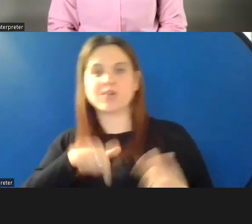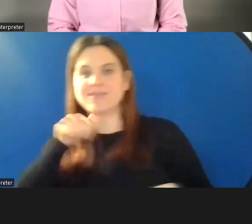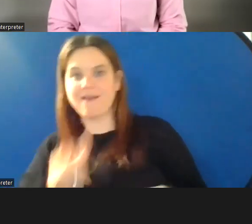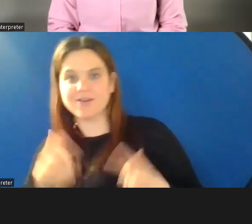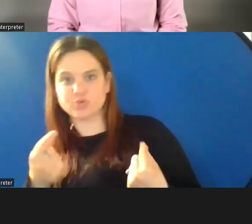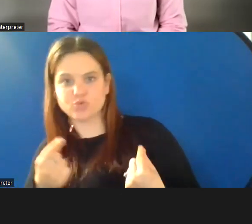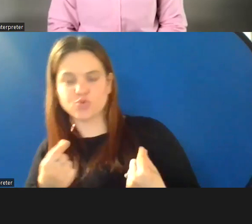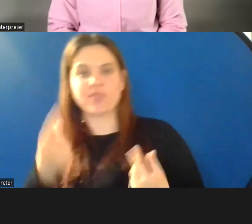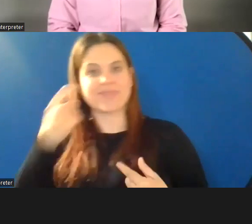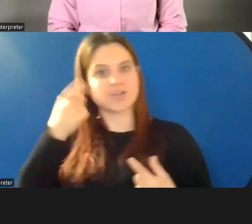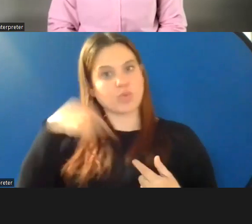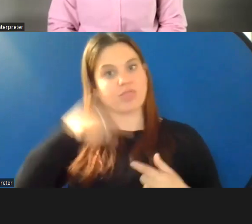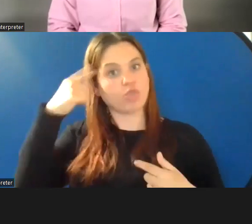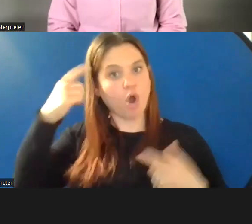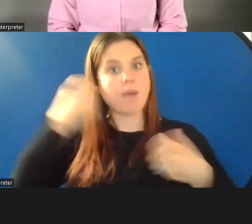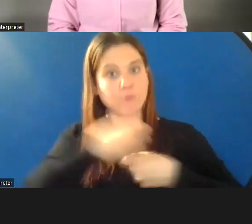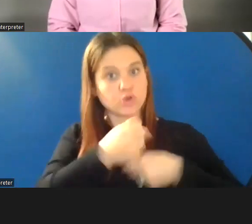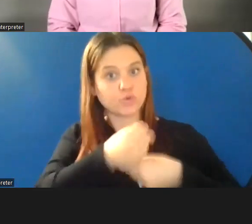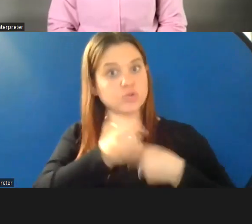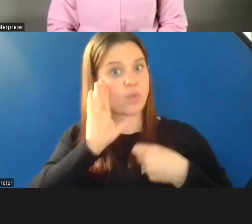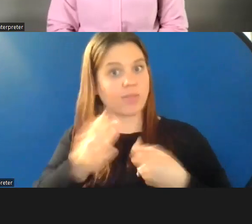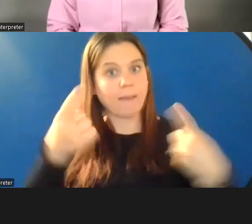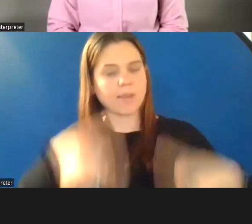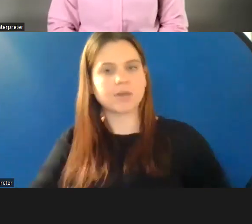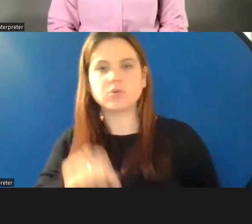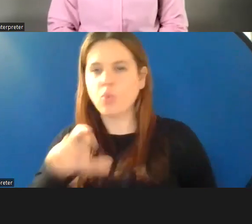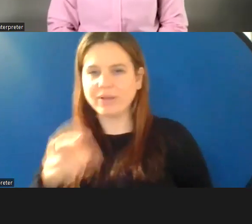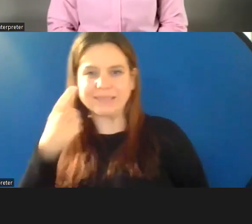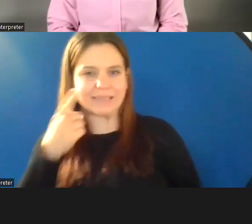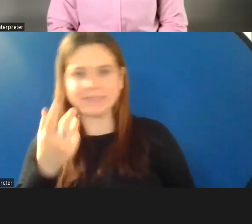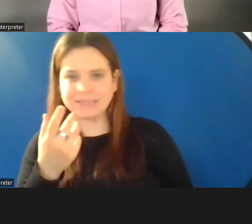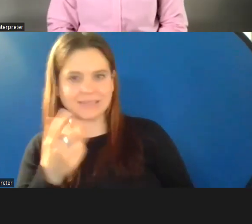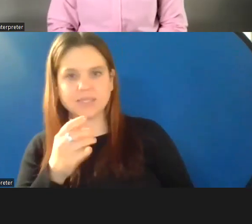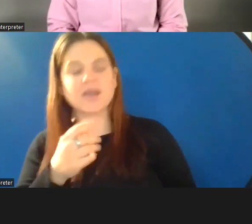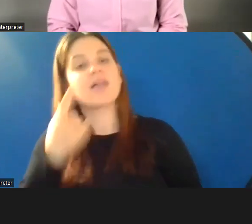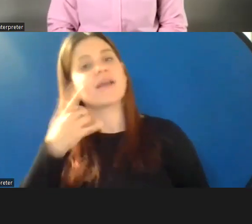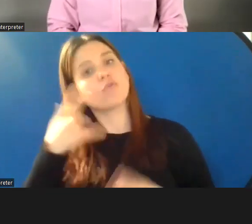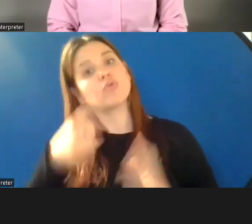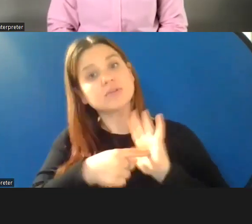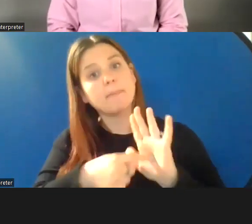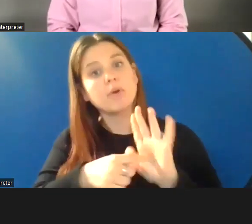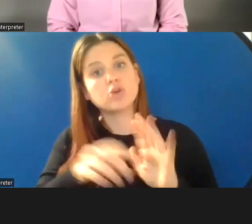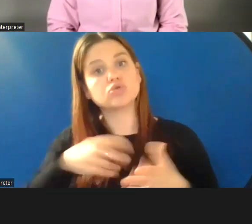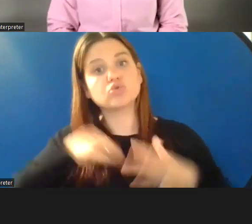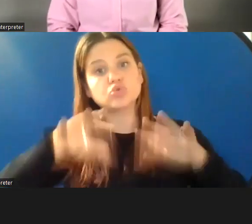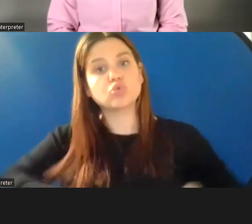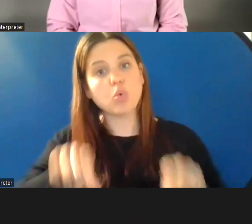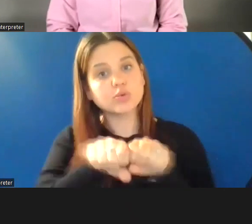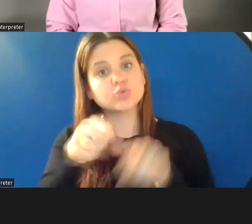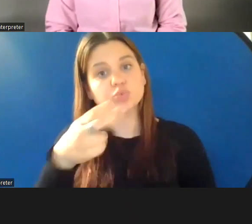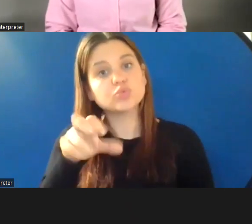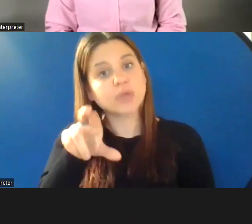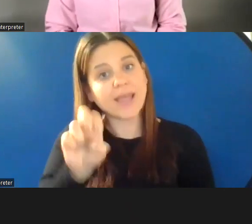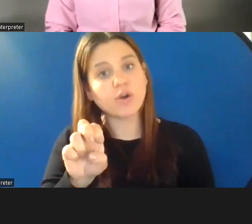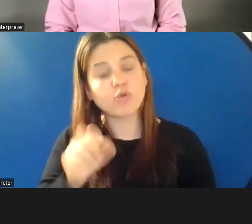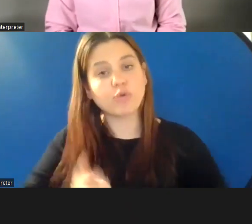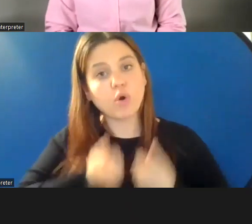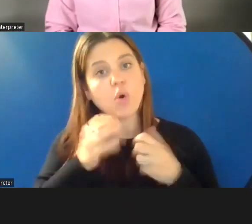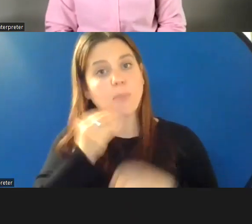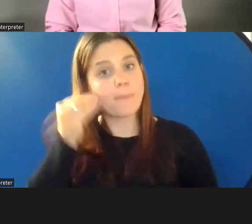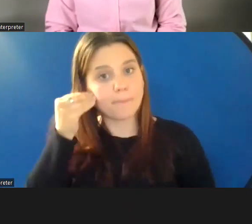we actually produce those? And, you know, like for instance, with snowshoe hare habitat in Bachelor's Marsh, we're really looking at burning